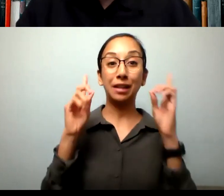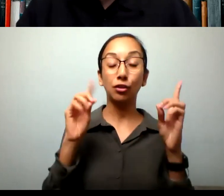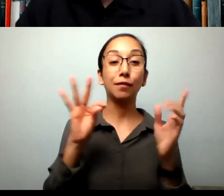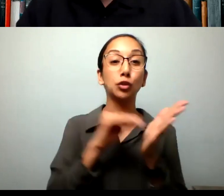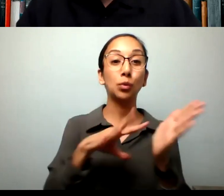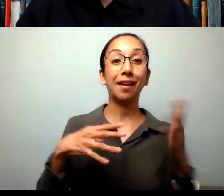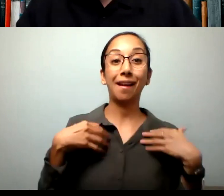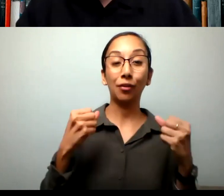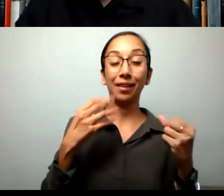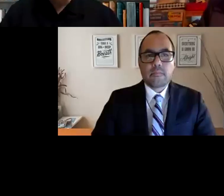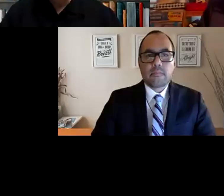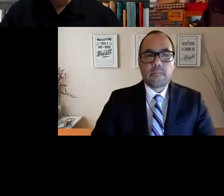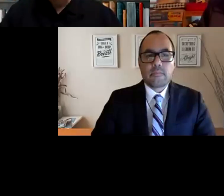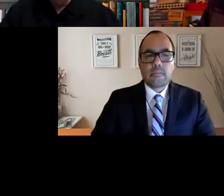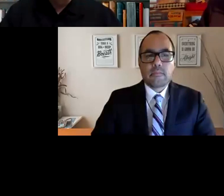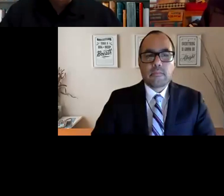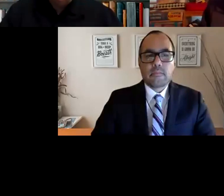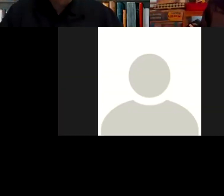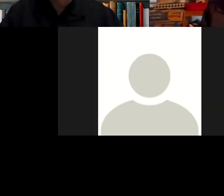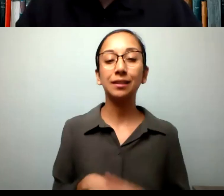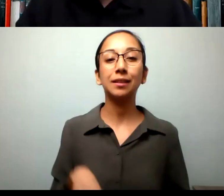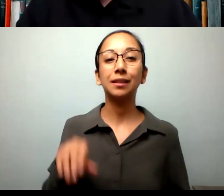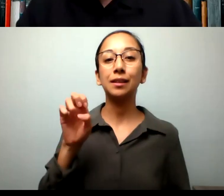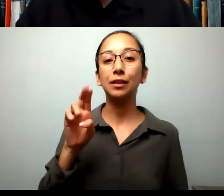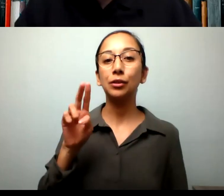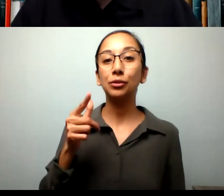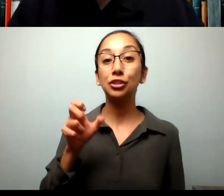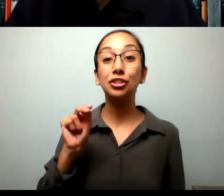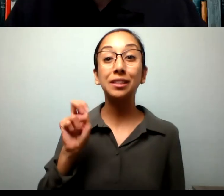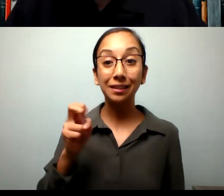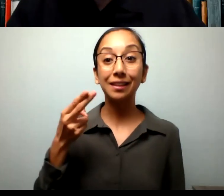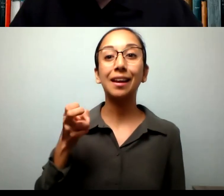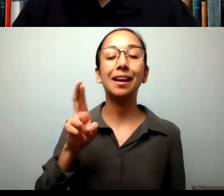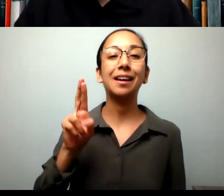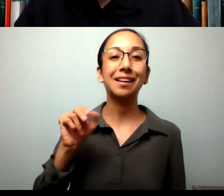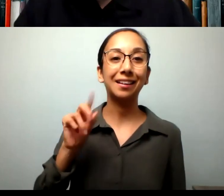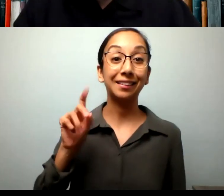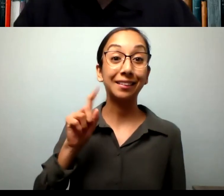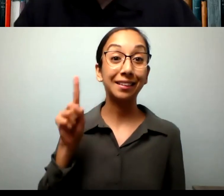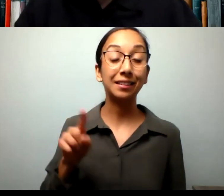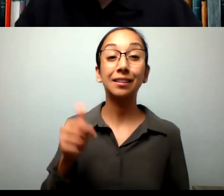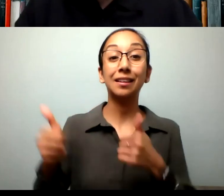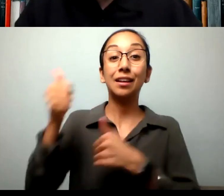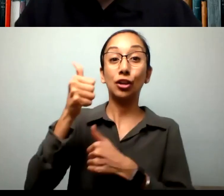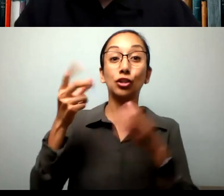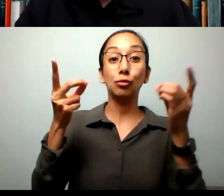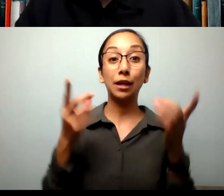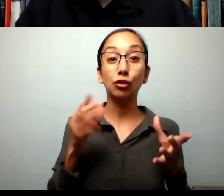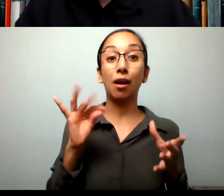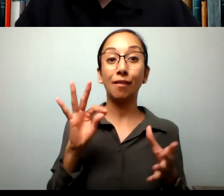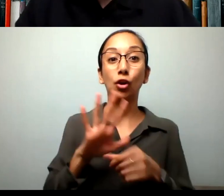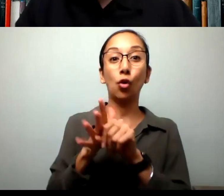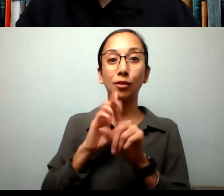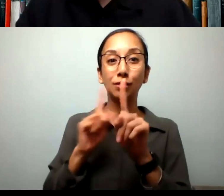Services. We have Eugene Hernandez, the Executive Director of COVID Response. We